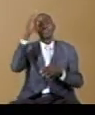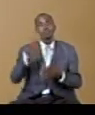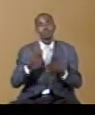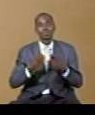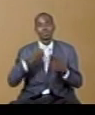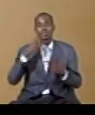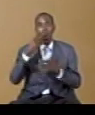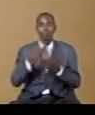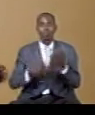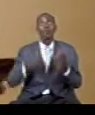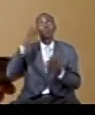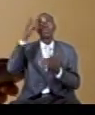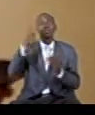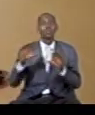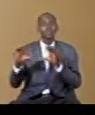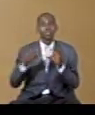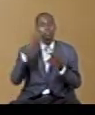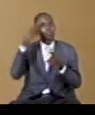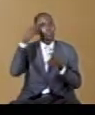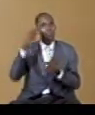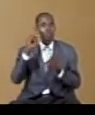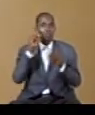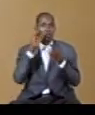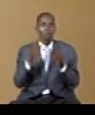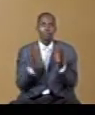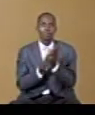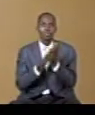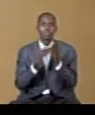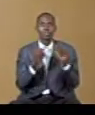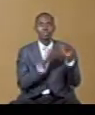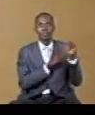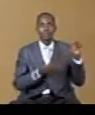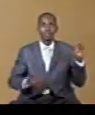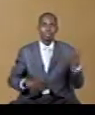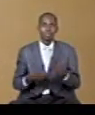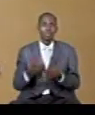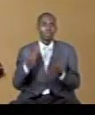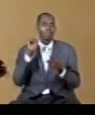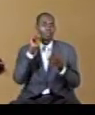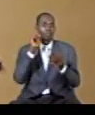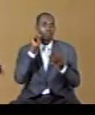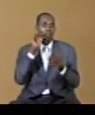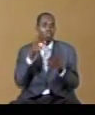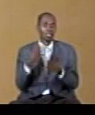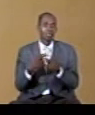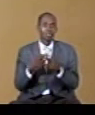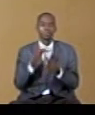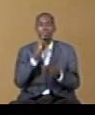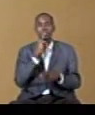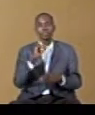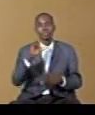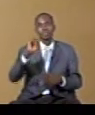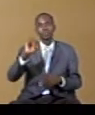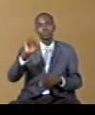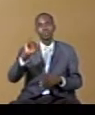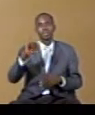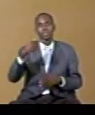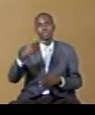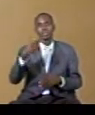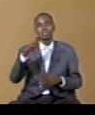has done for me. Praise the Lord. My name is Margaret Ajibade,